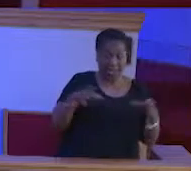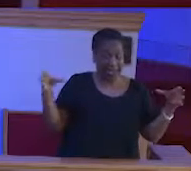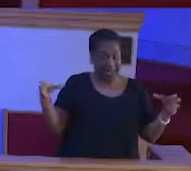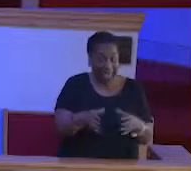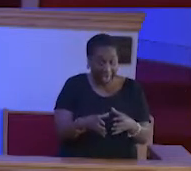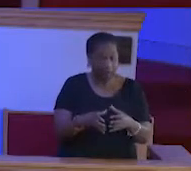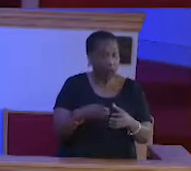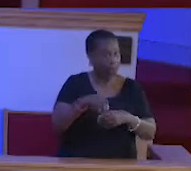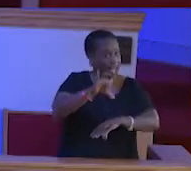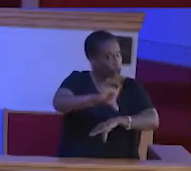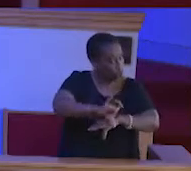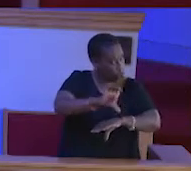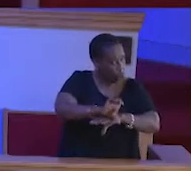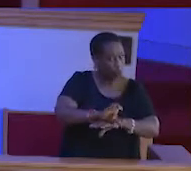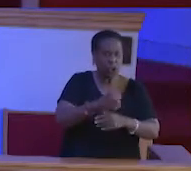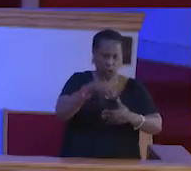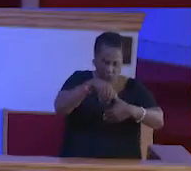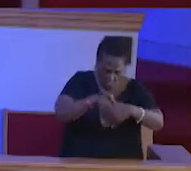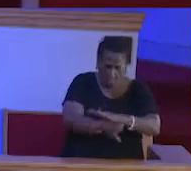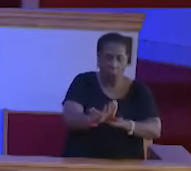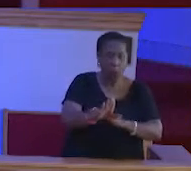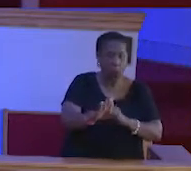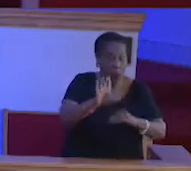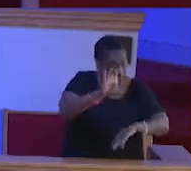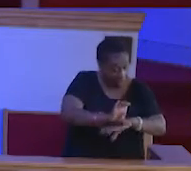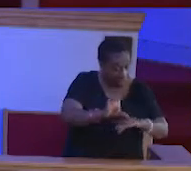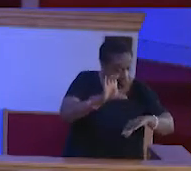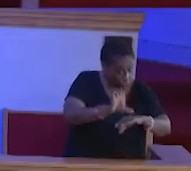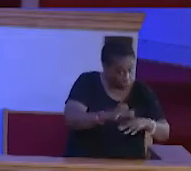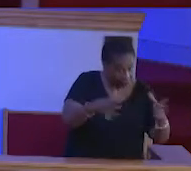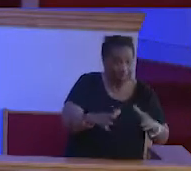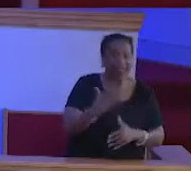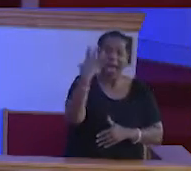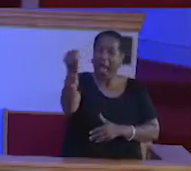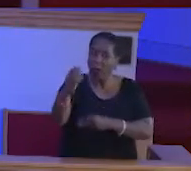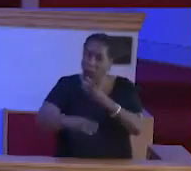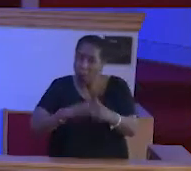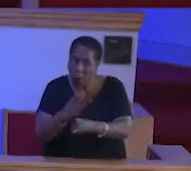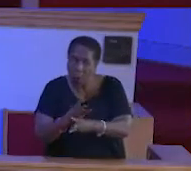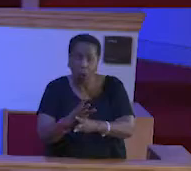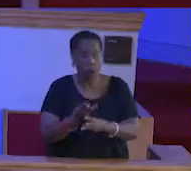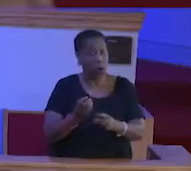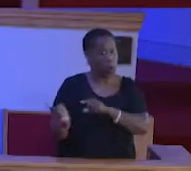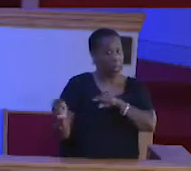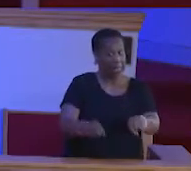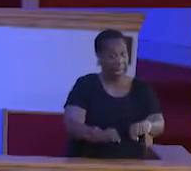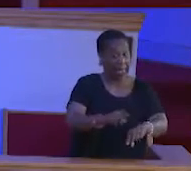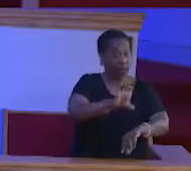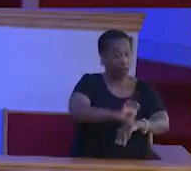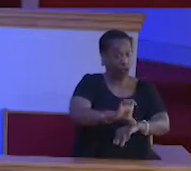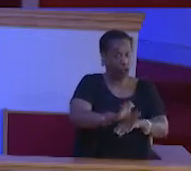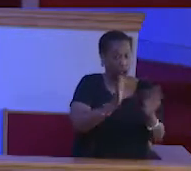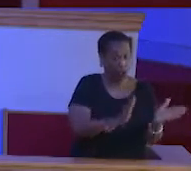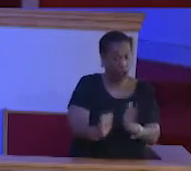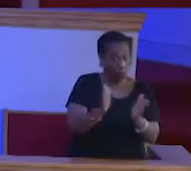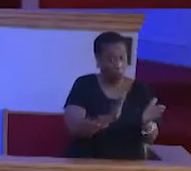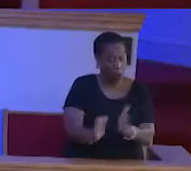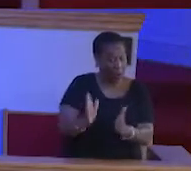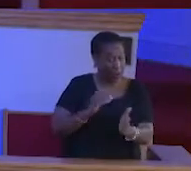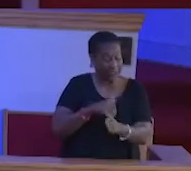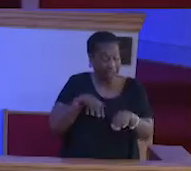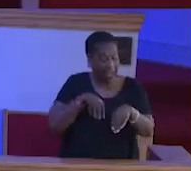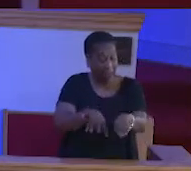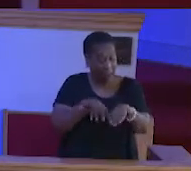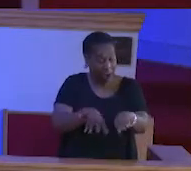at church to go into the world and into the community. We came to church to organize our marches and